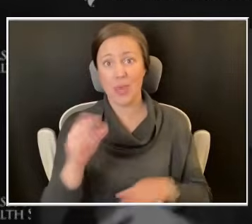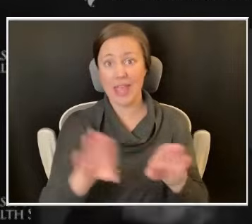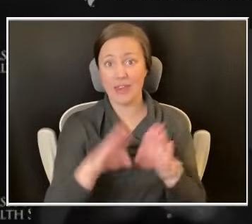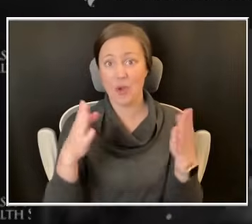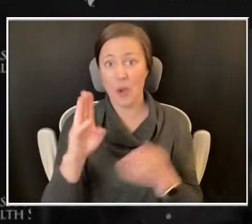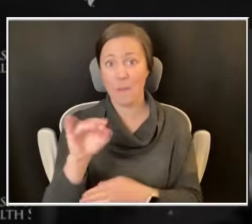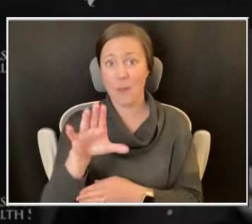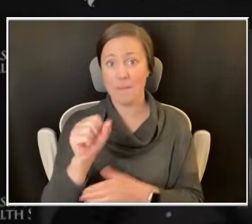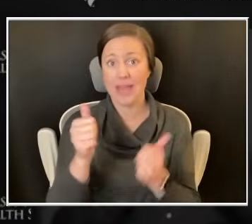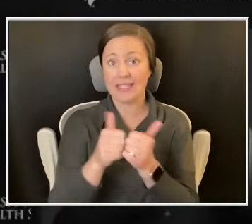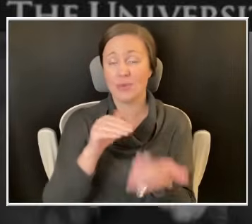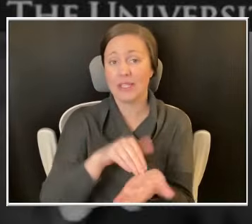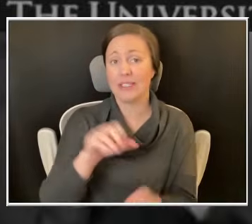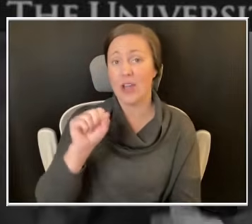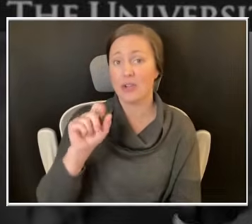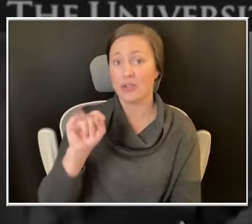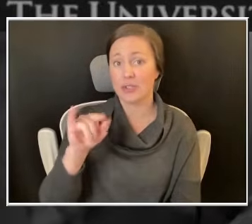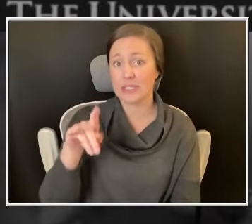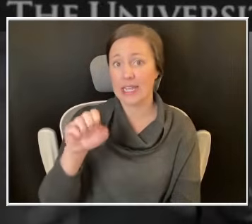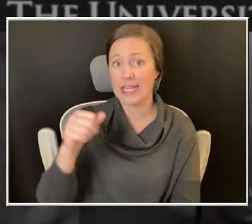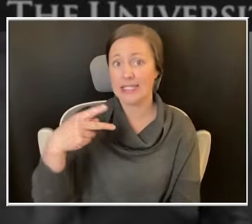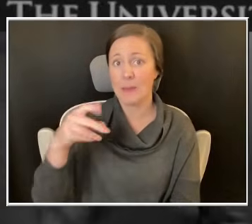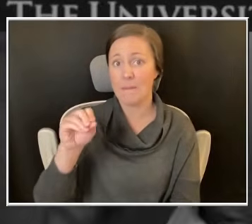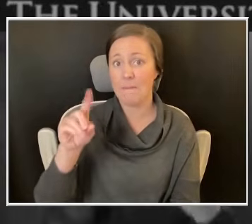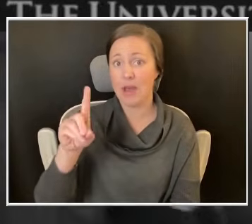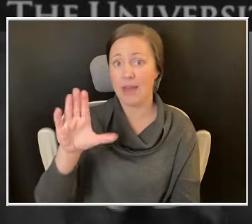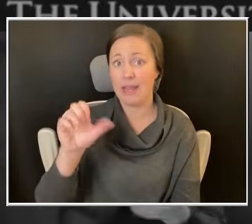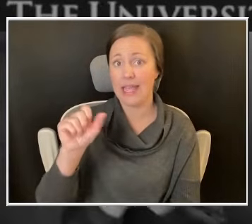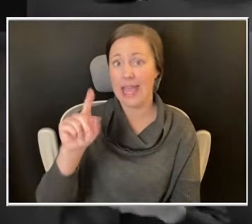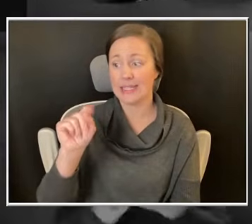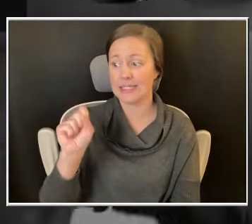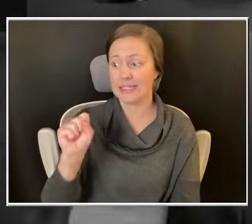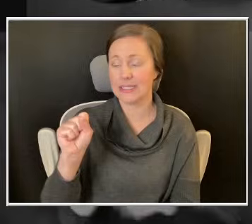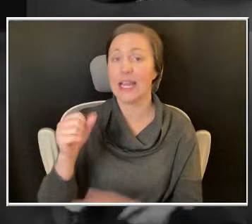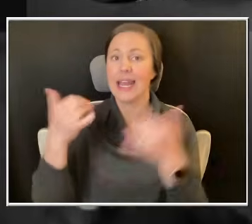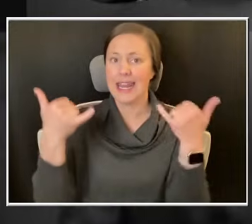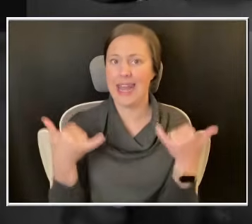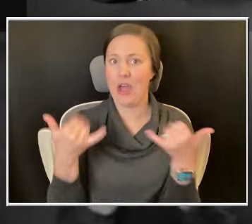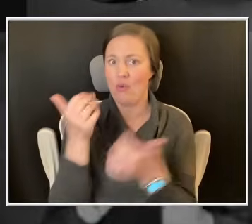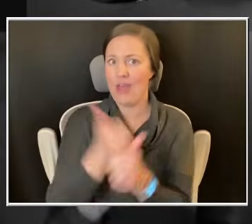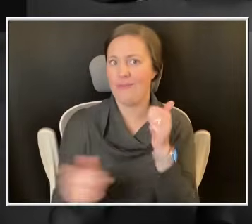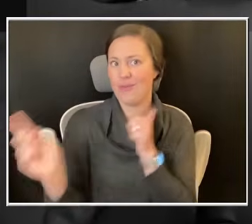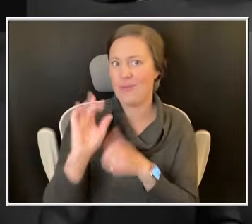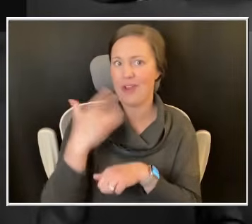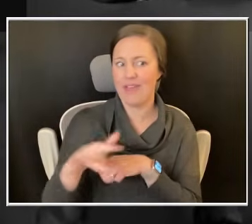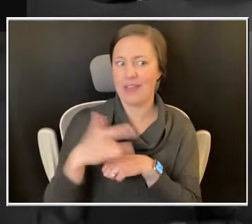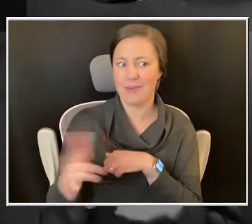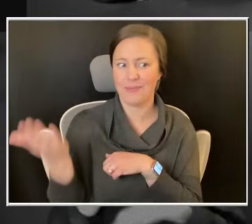Mics with Dr. Stites podcasts. Now everywhere podcasts are available.